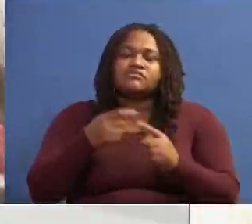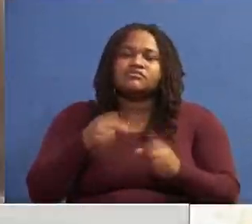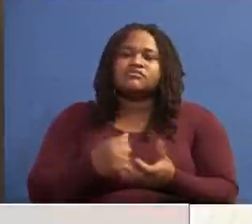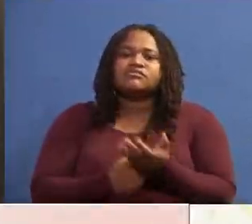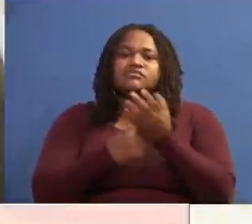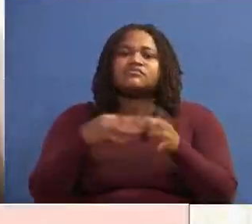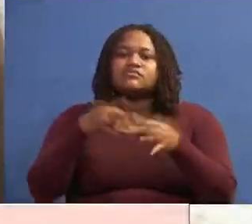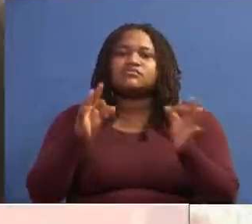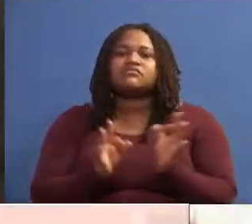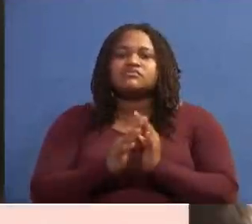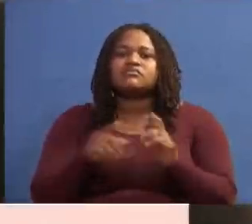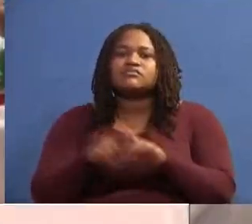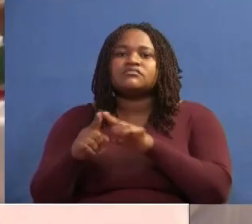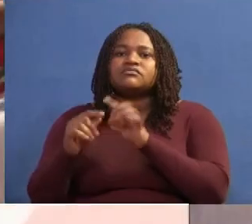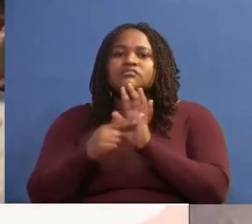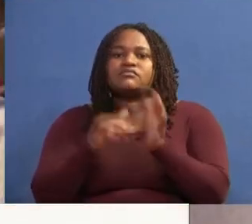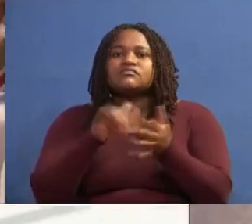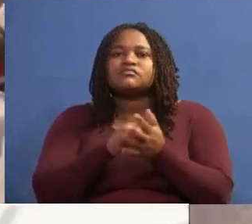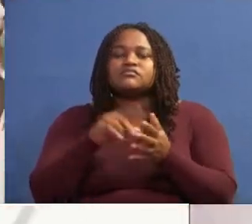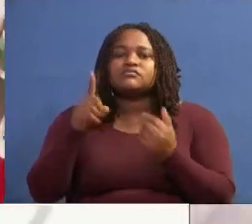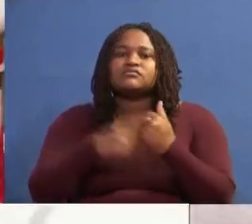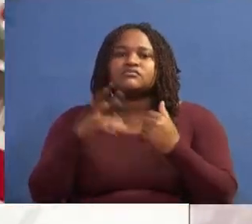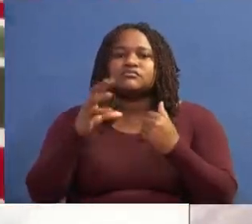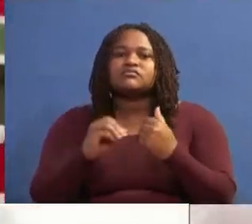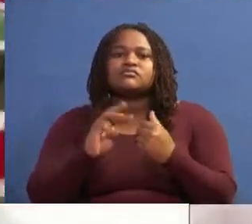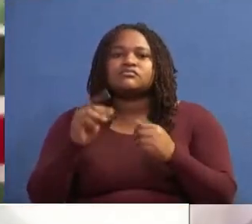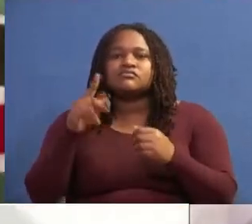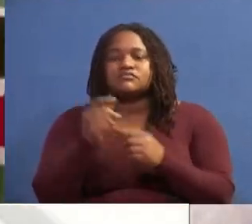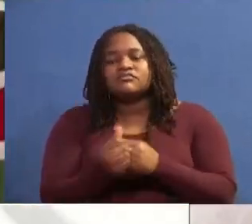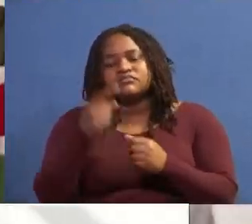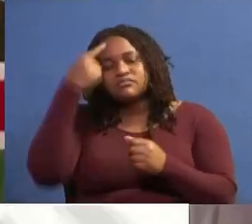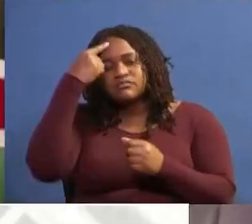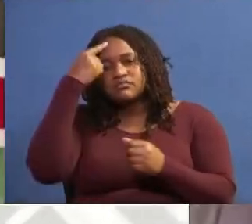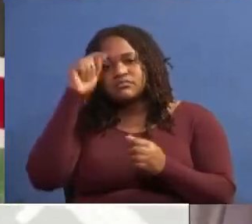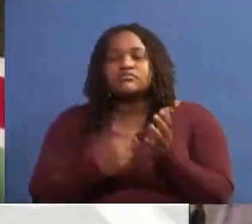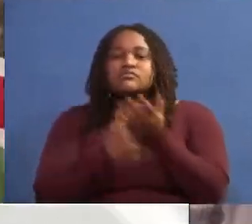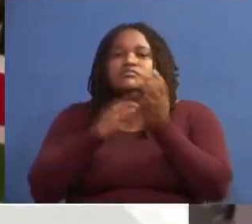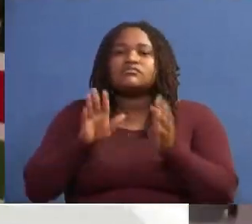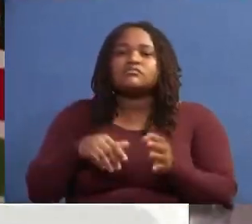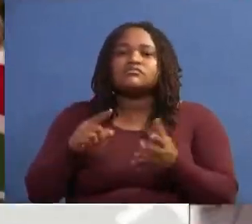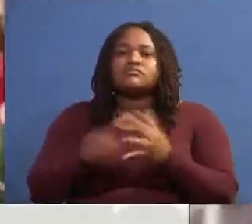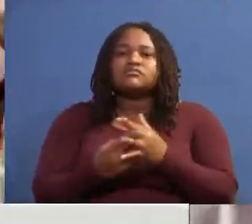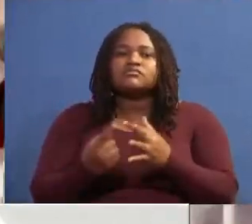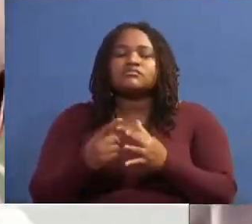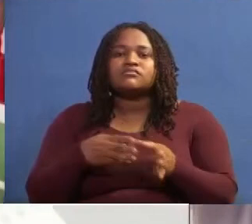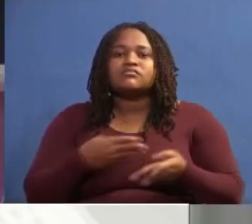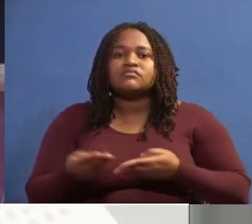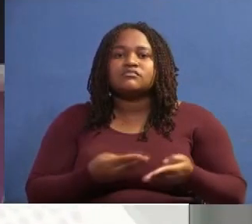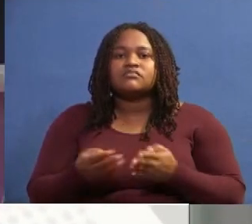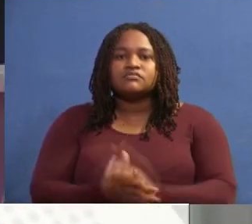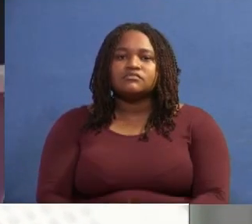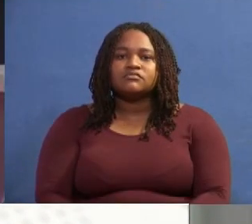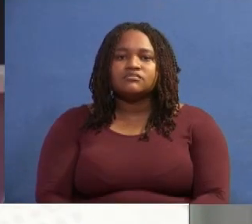their families. She also revealed an 80 million Kenya shilling table banking fund to assist women in starting and expanding their businesses.